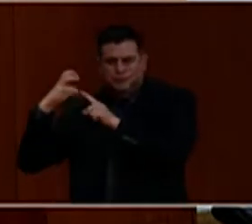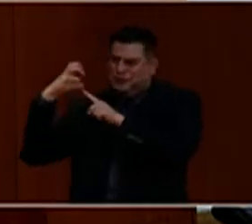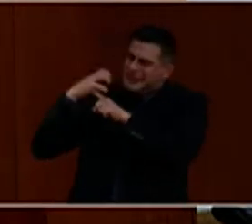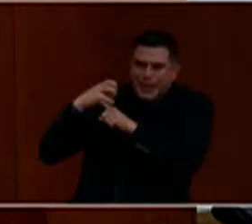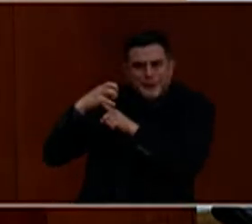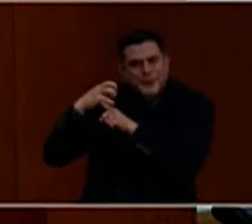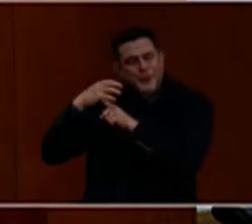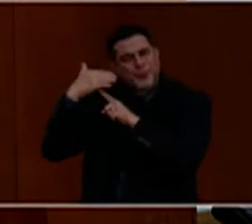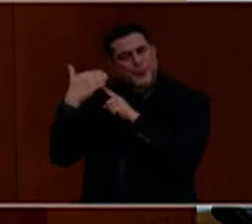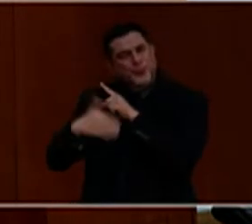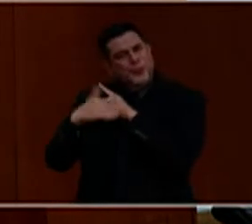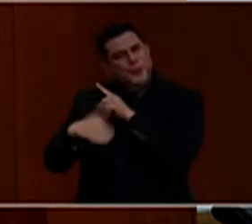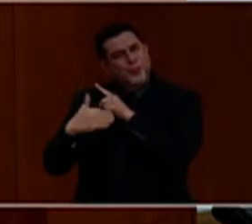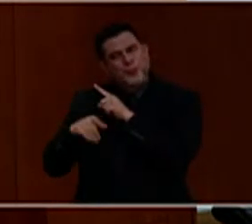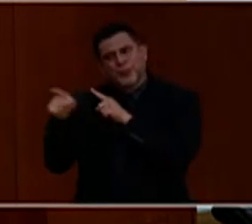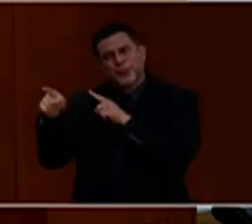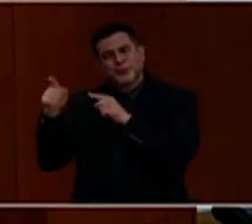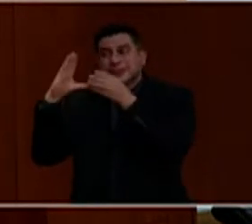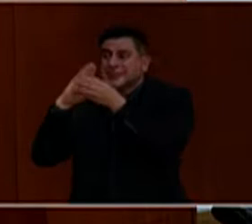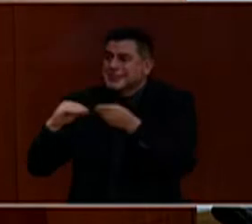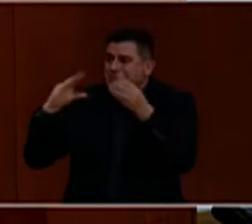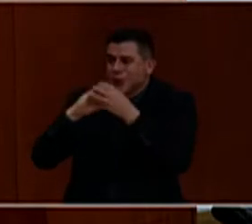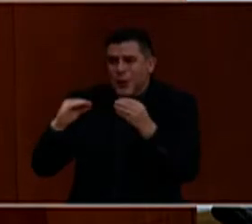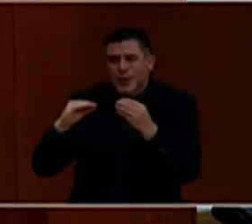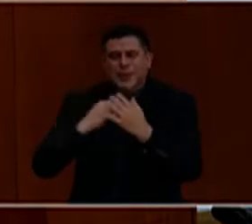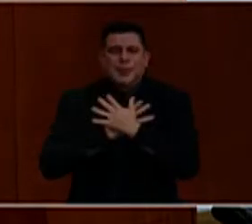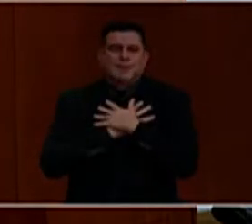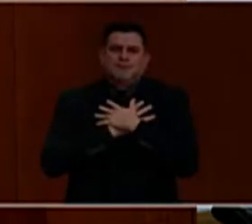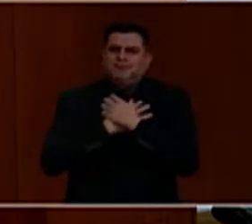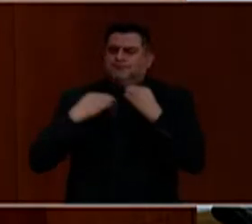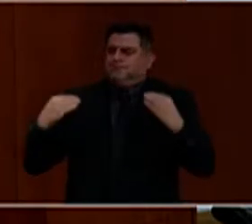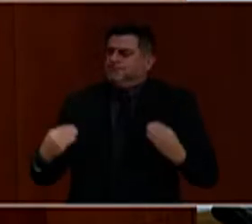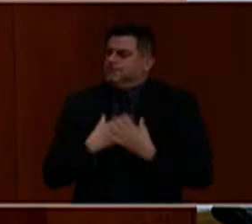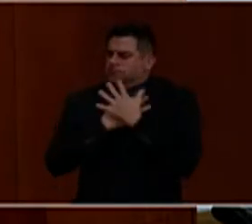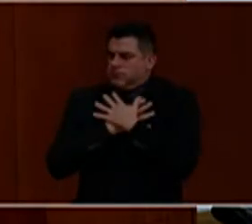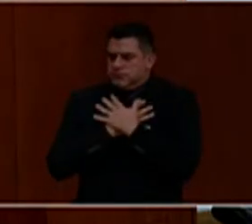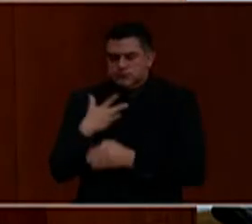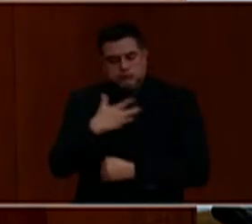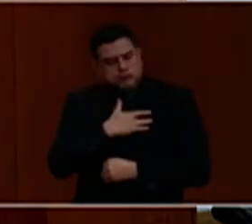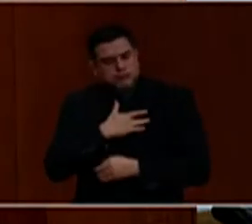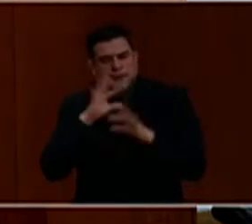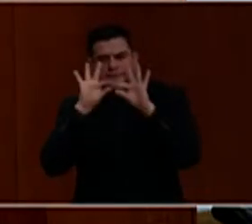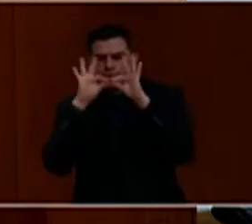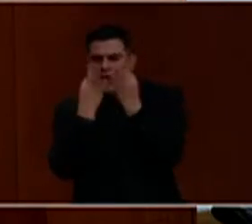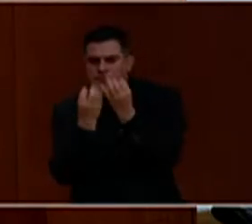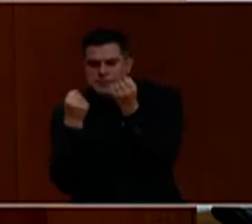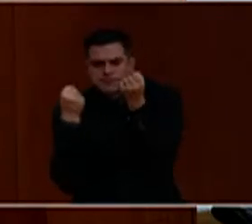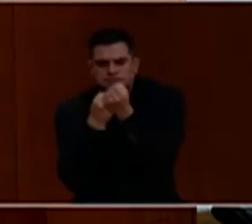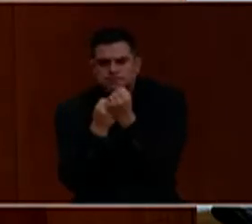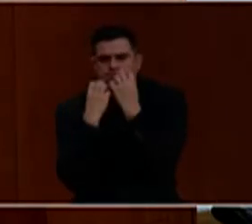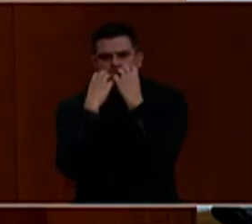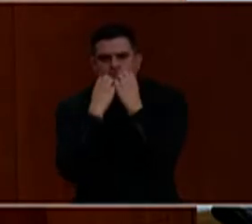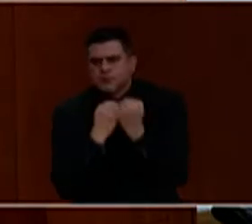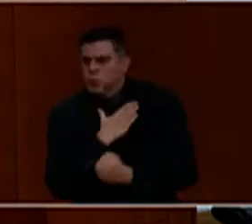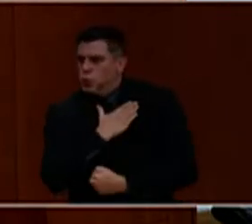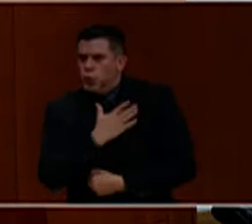rallied around each other and that you donated. And, you know, one of the things that I see a lot of, and just watching a lot of the roundtables from a